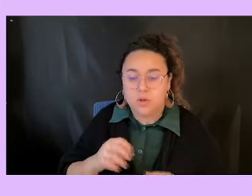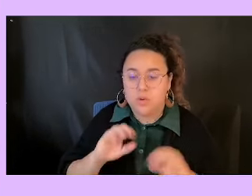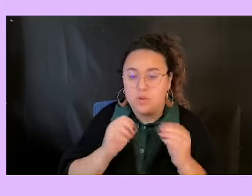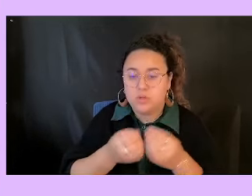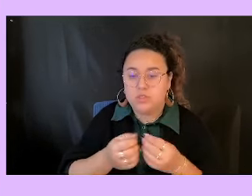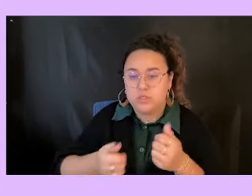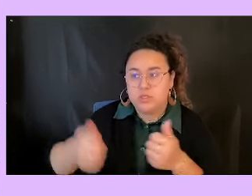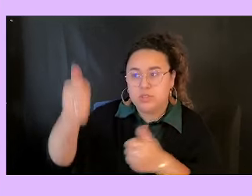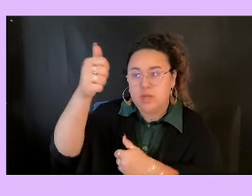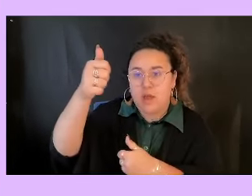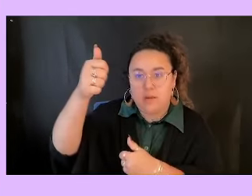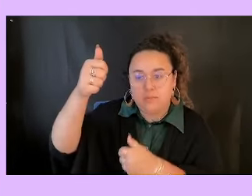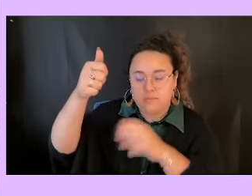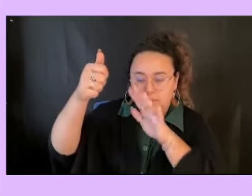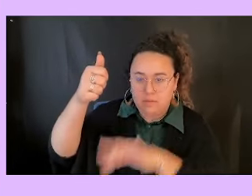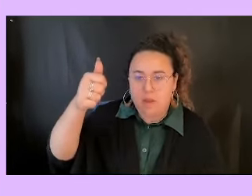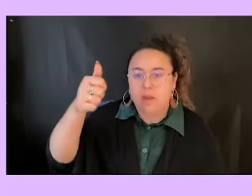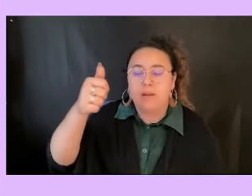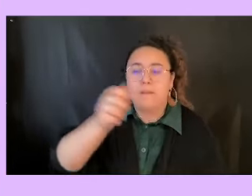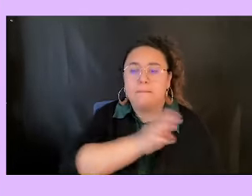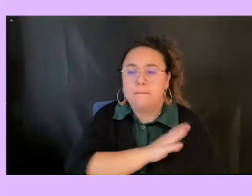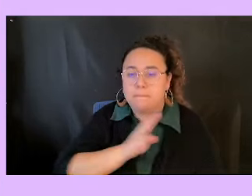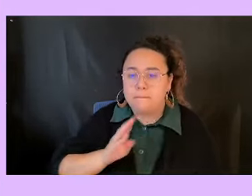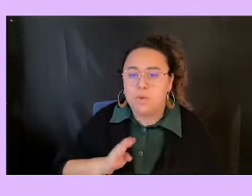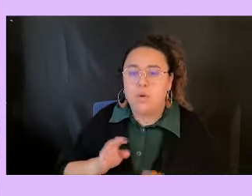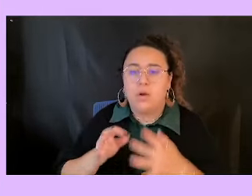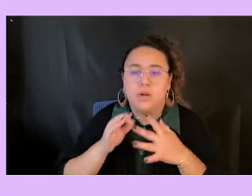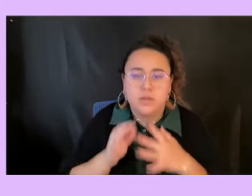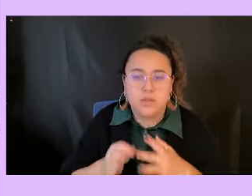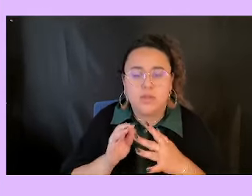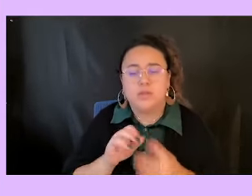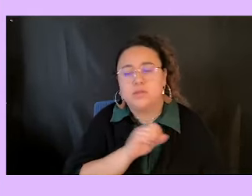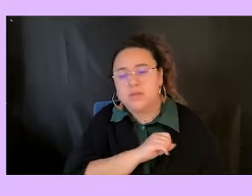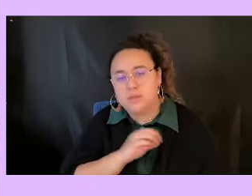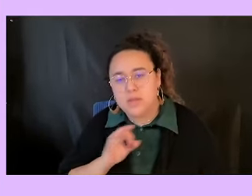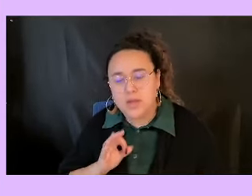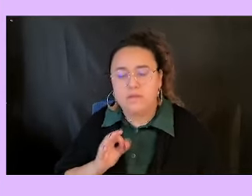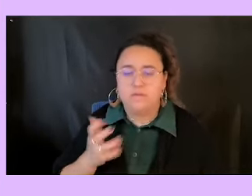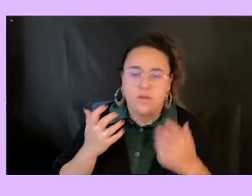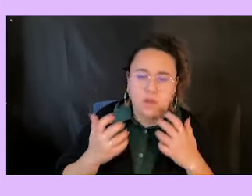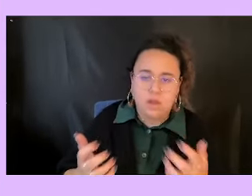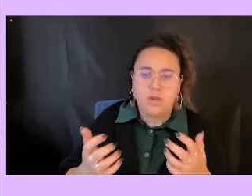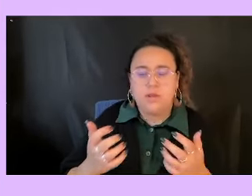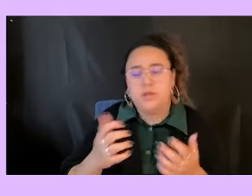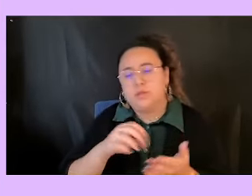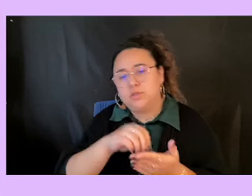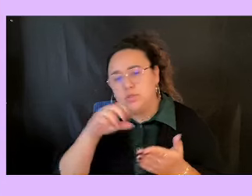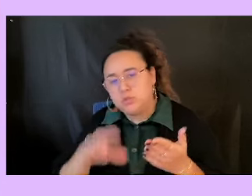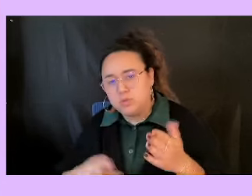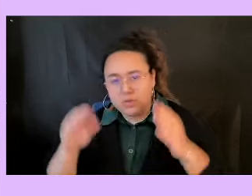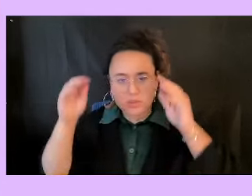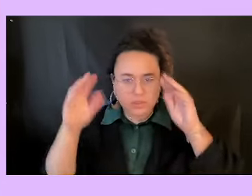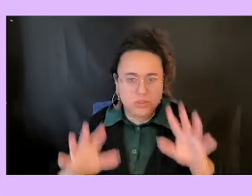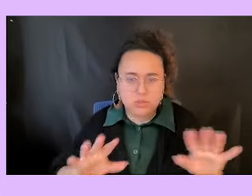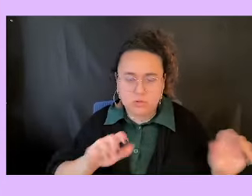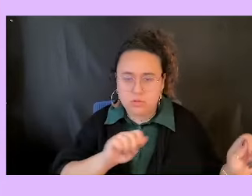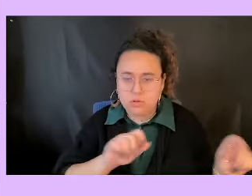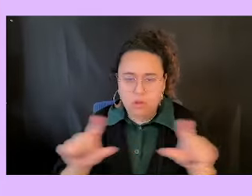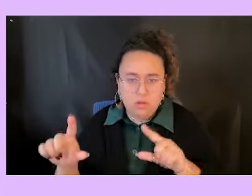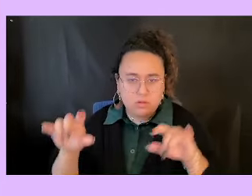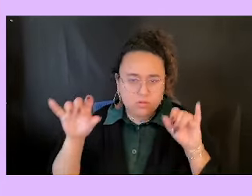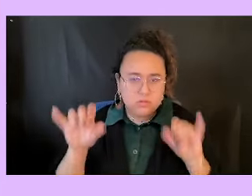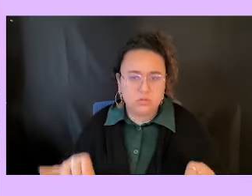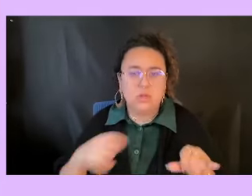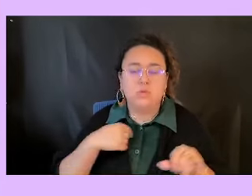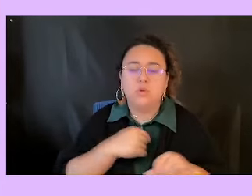from board to leadership to staff to audience to student to teacher. We